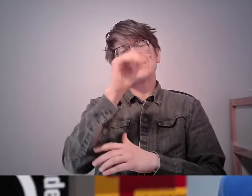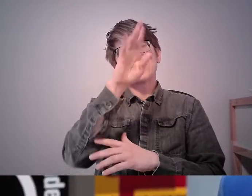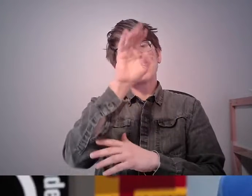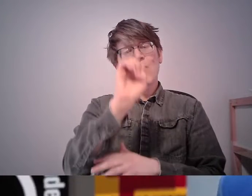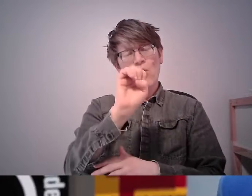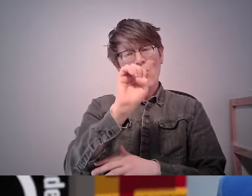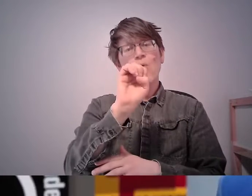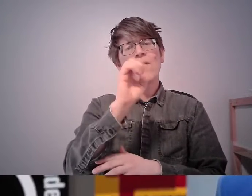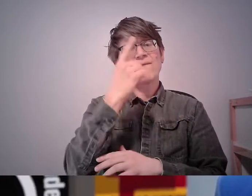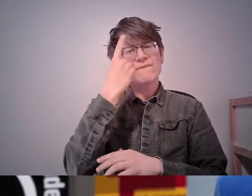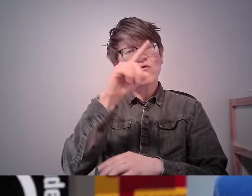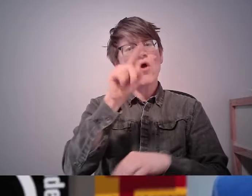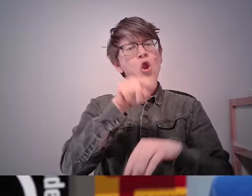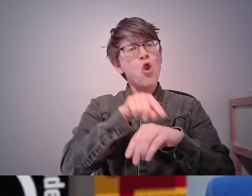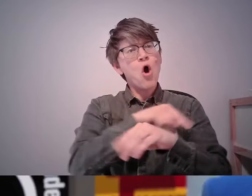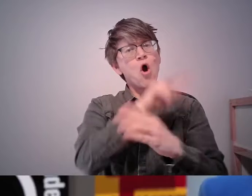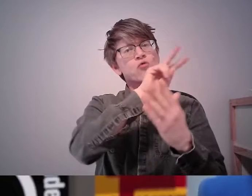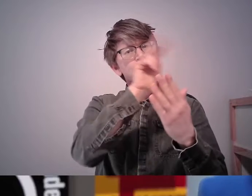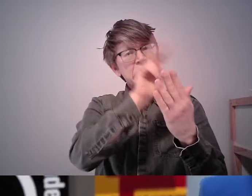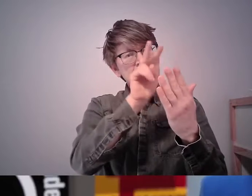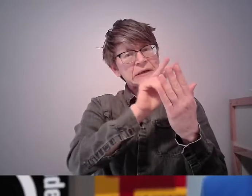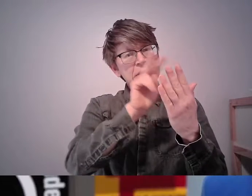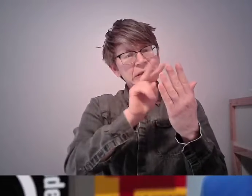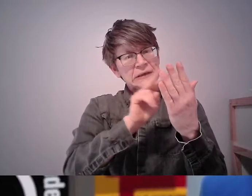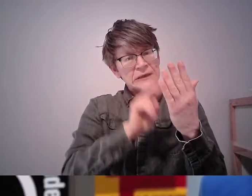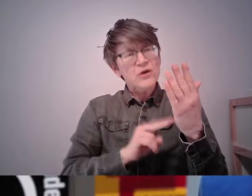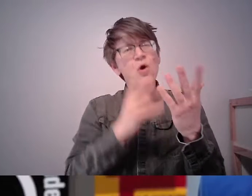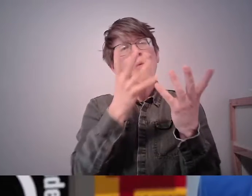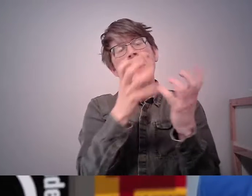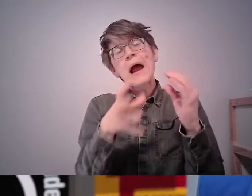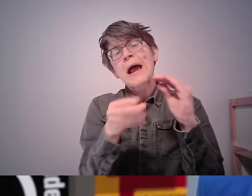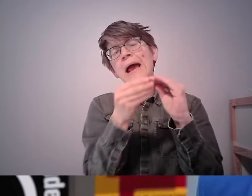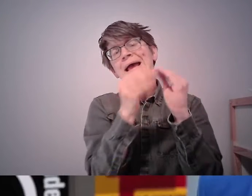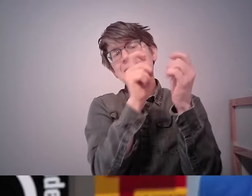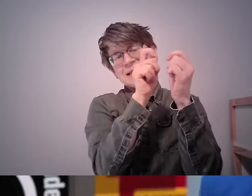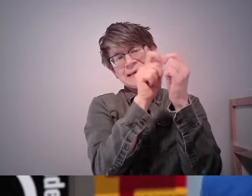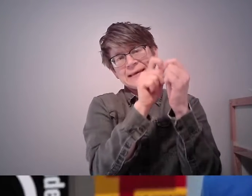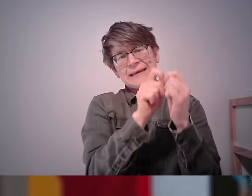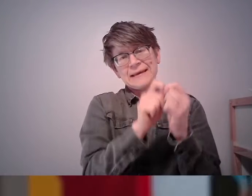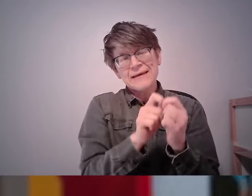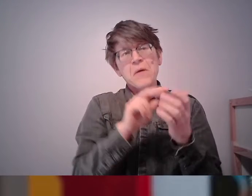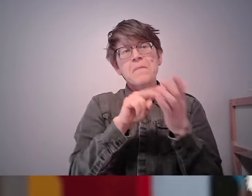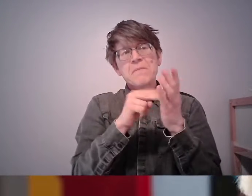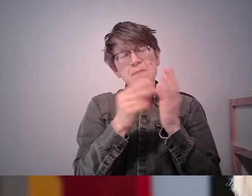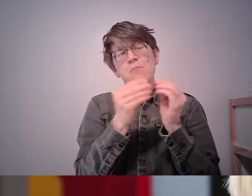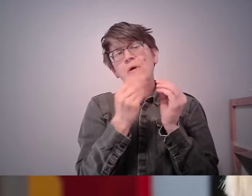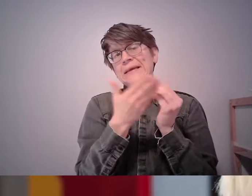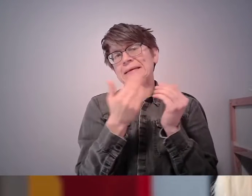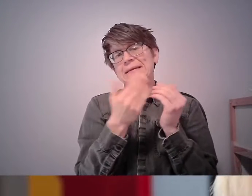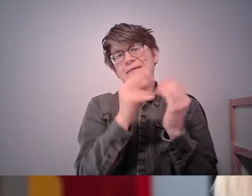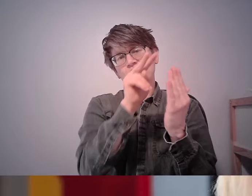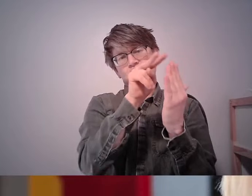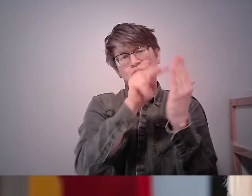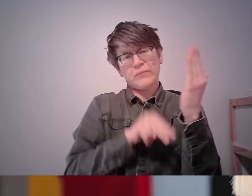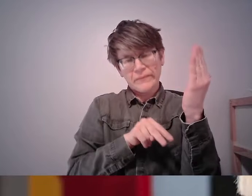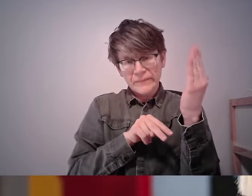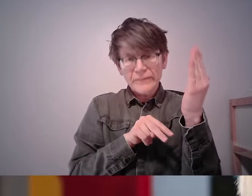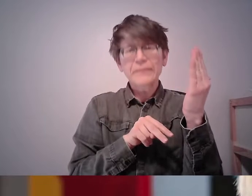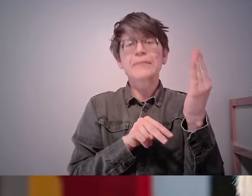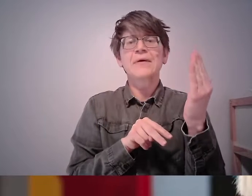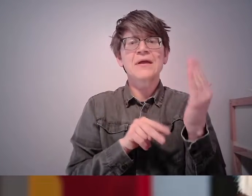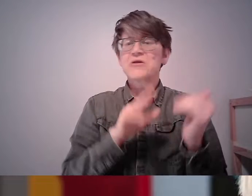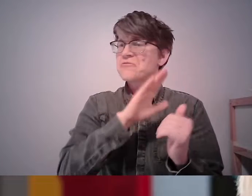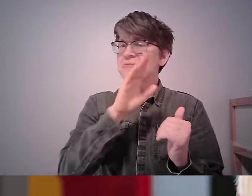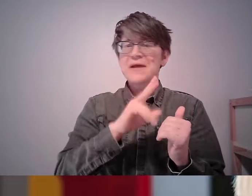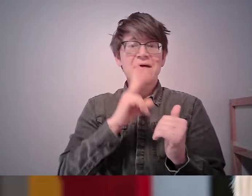for lengthy reading because of the details provided by the serifs. That is why you almost never see a